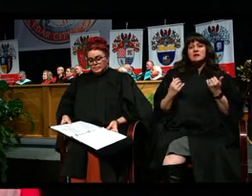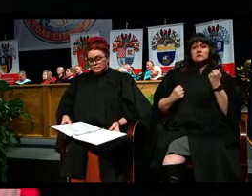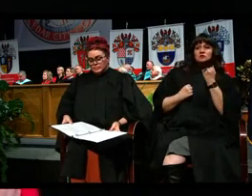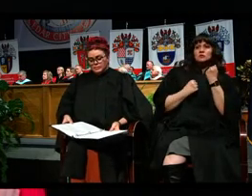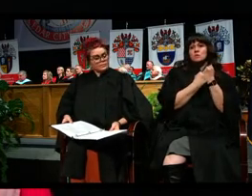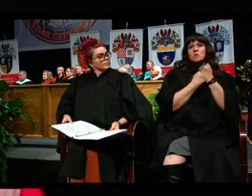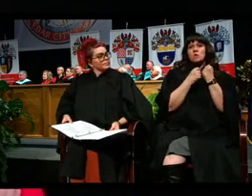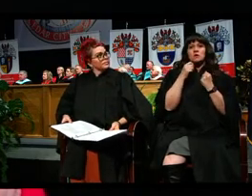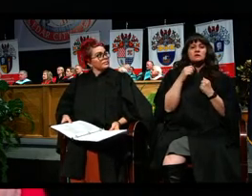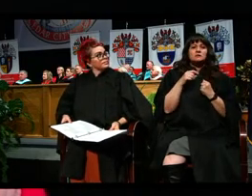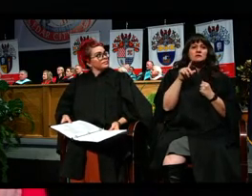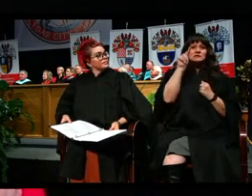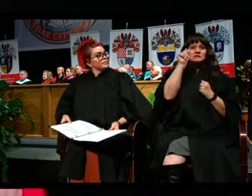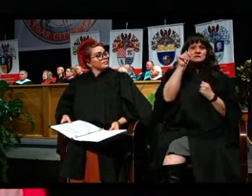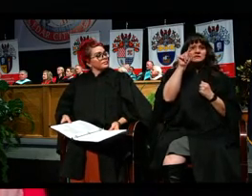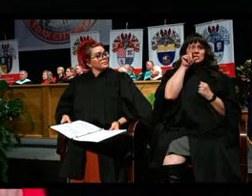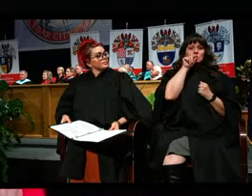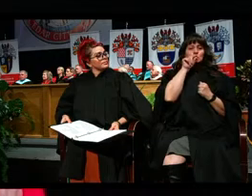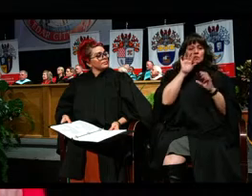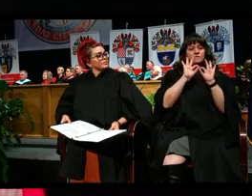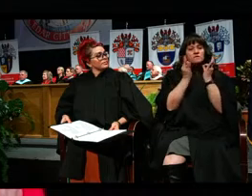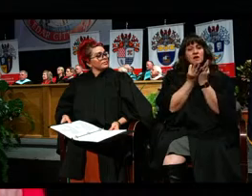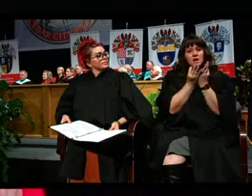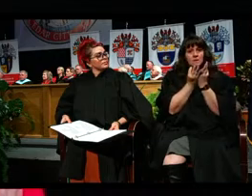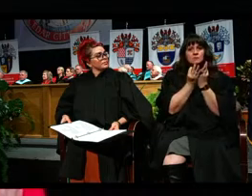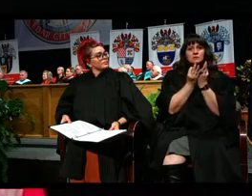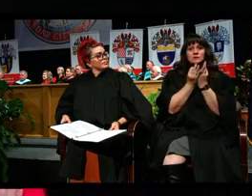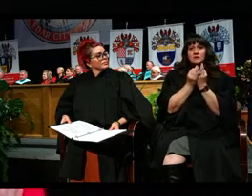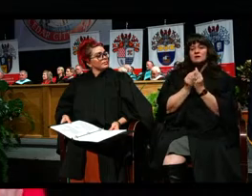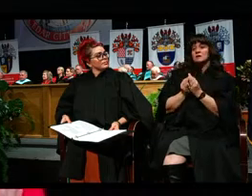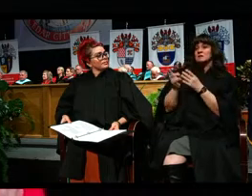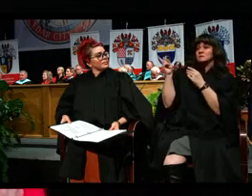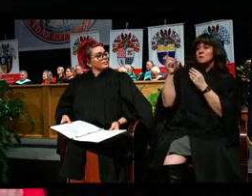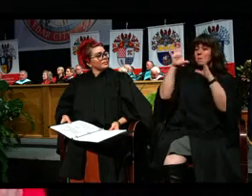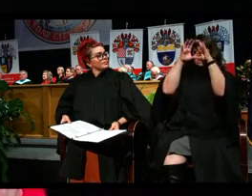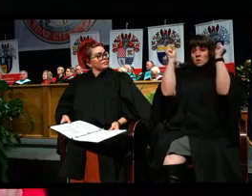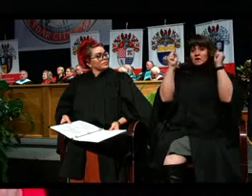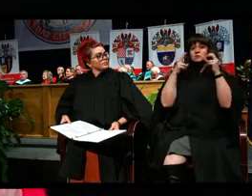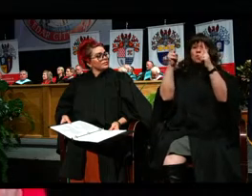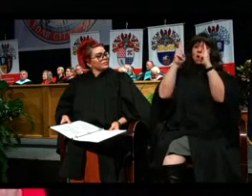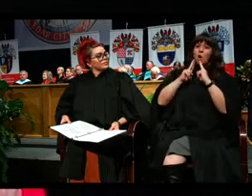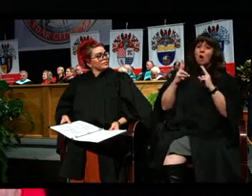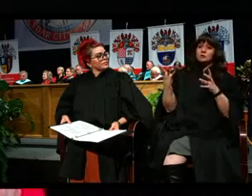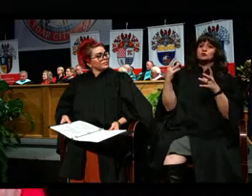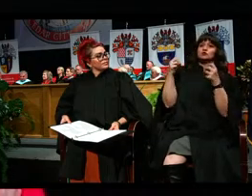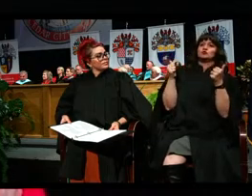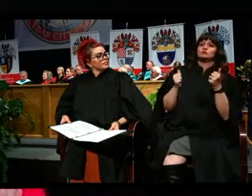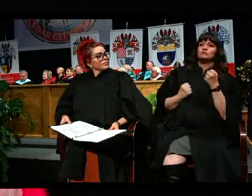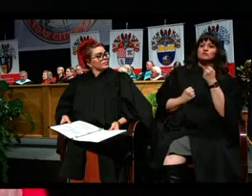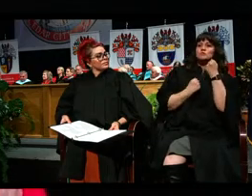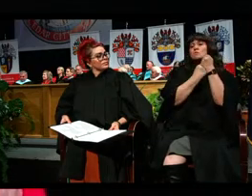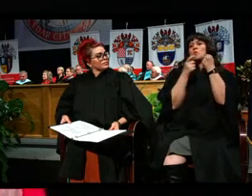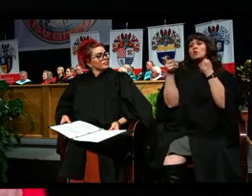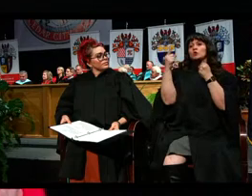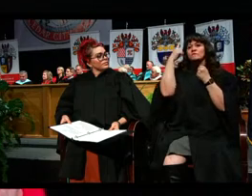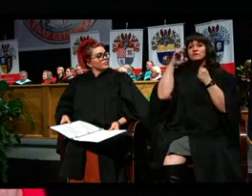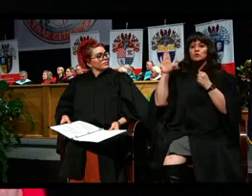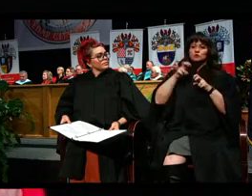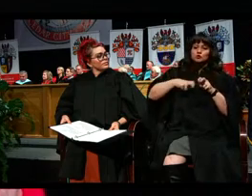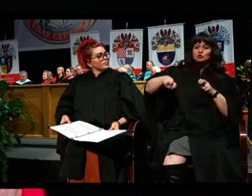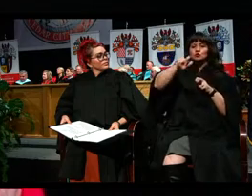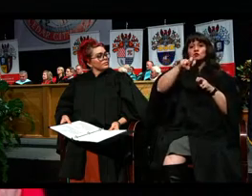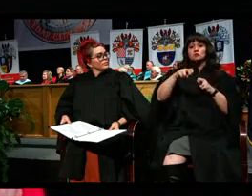Madam President, we are honored to join with you as we embark on your leadership journey. We congratulate